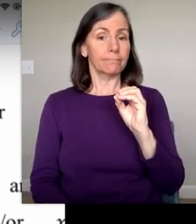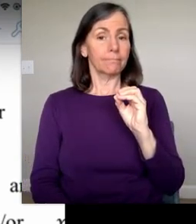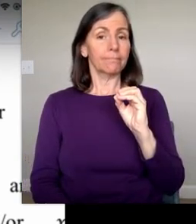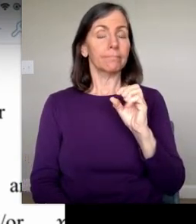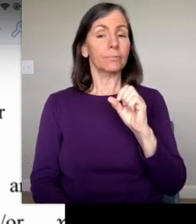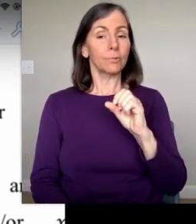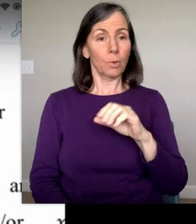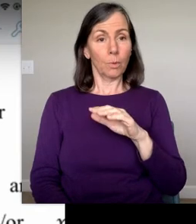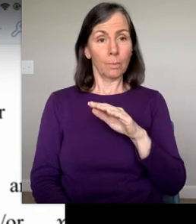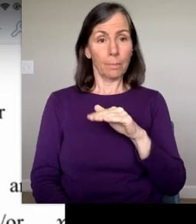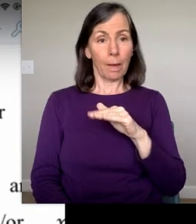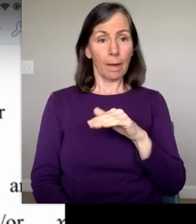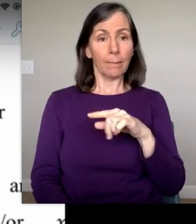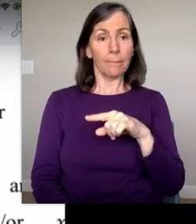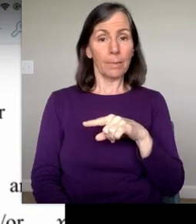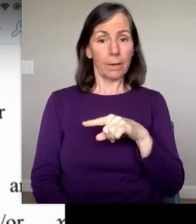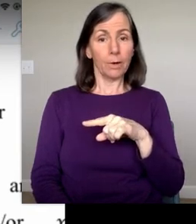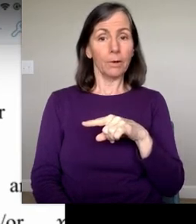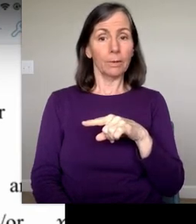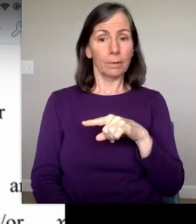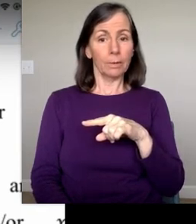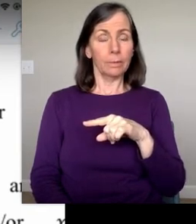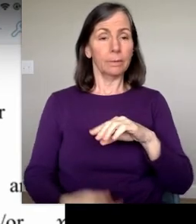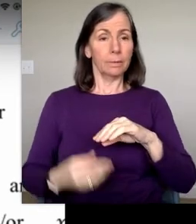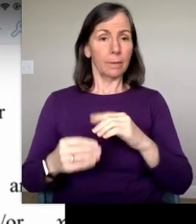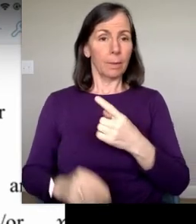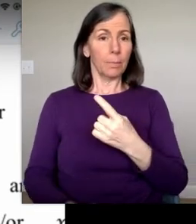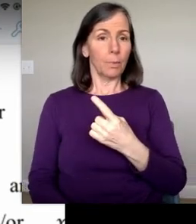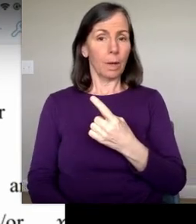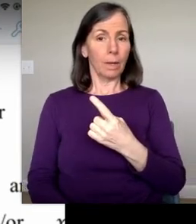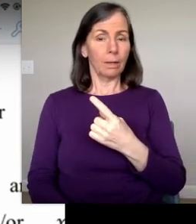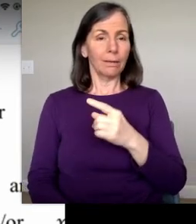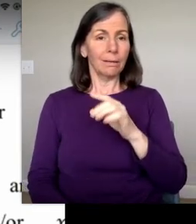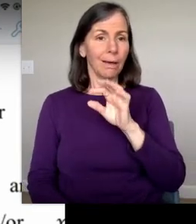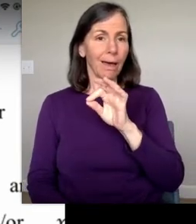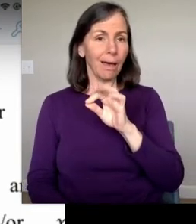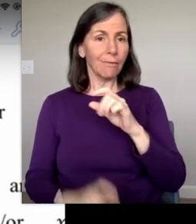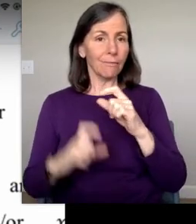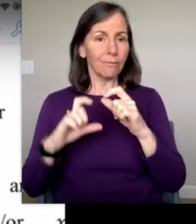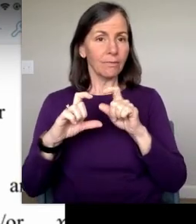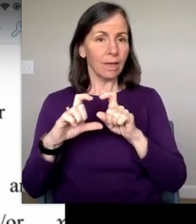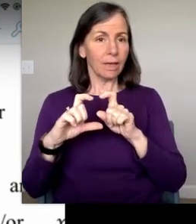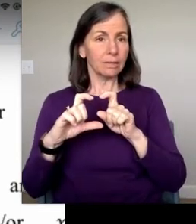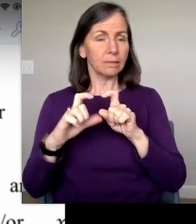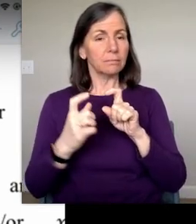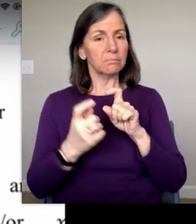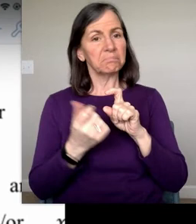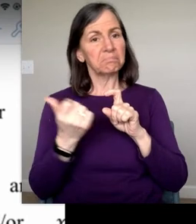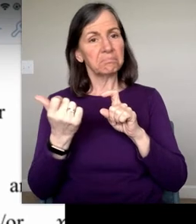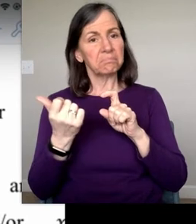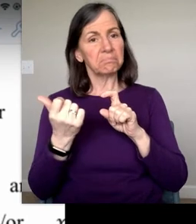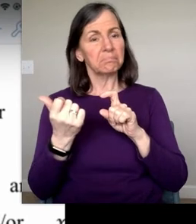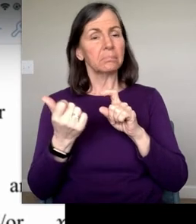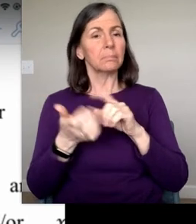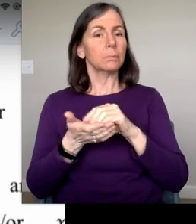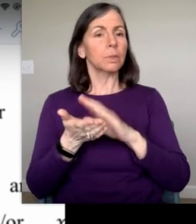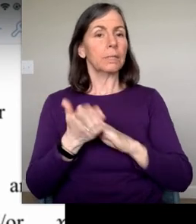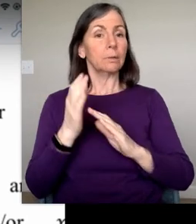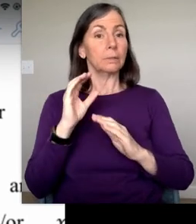So, in the bottom left, instead of f of x, I'm going to rewrite it